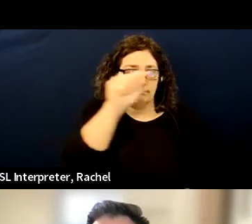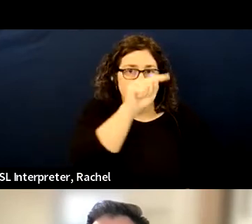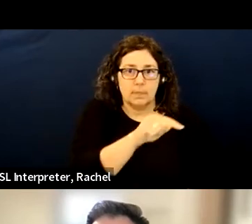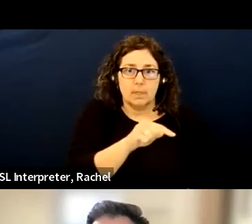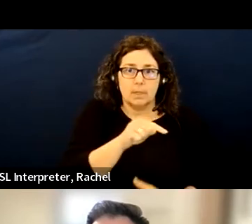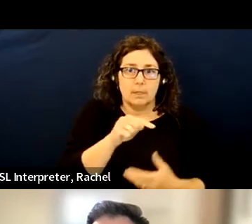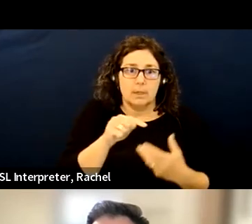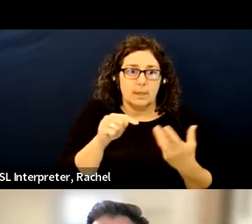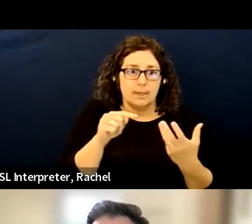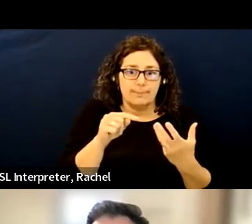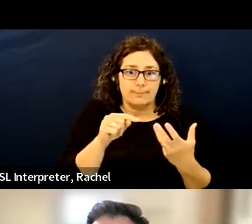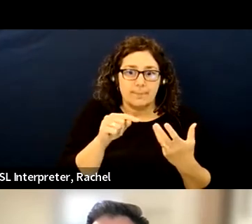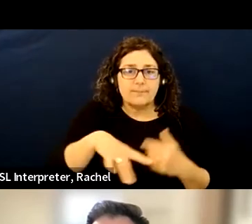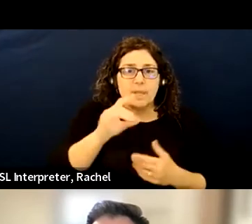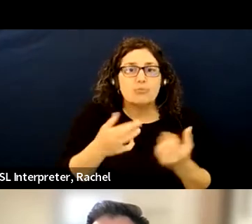extract resources,